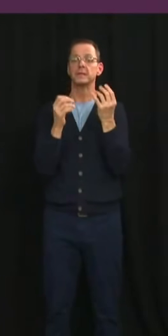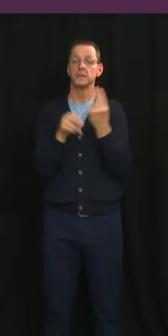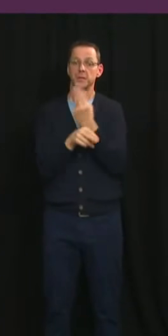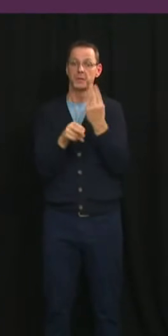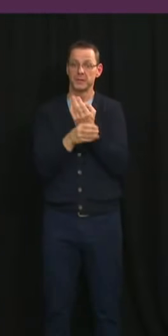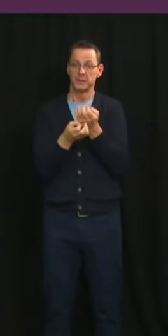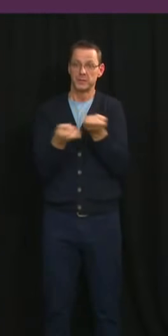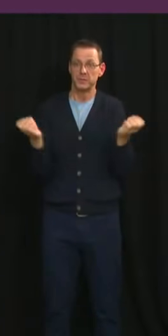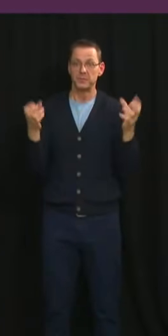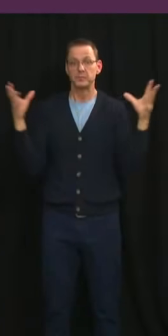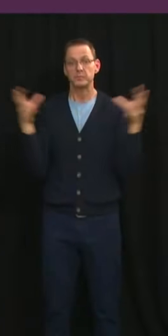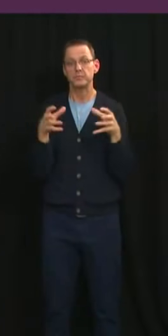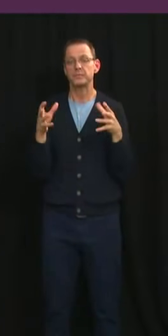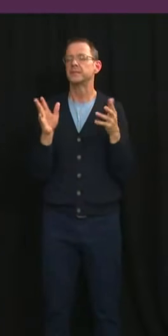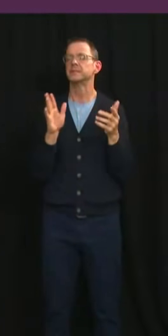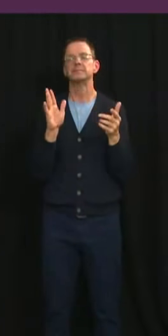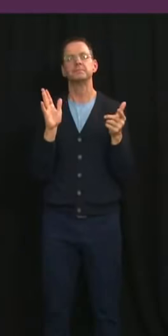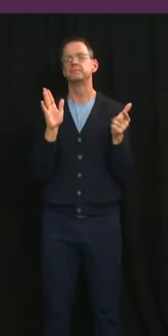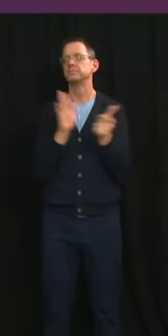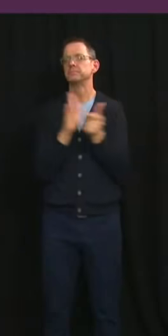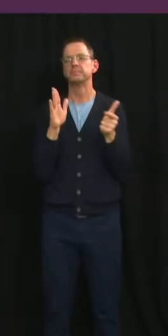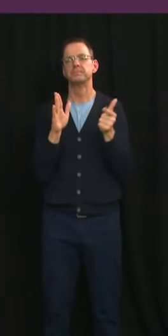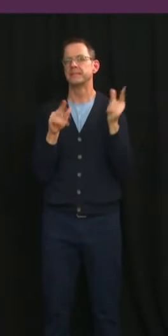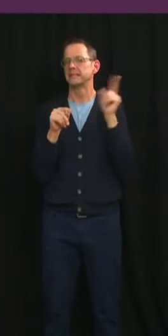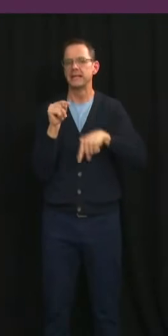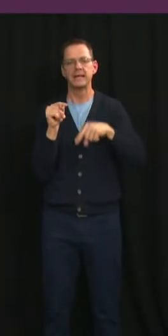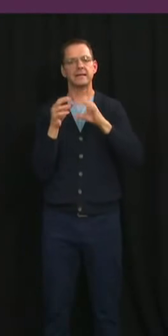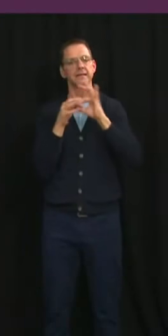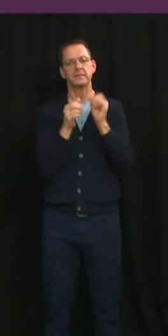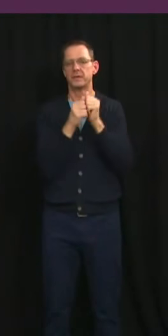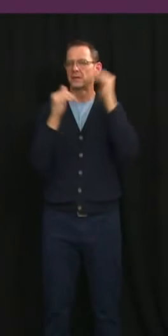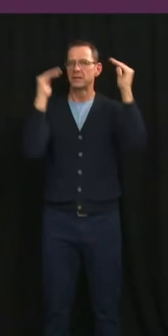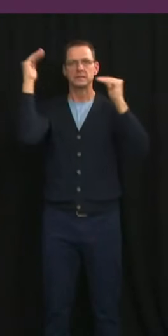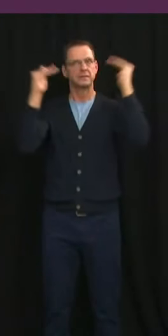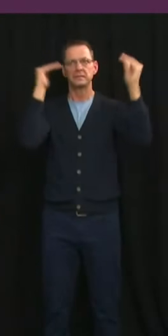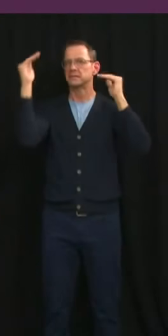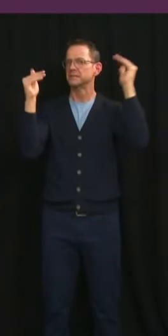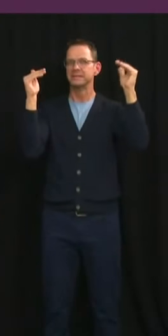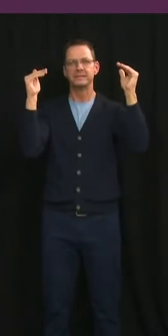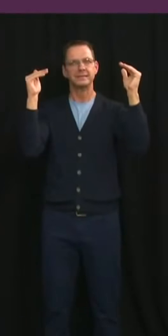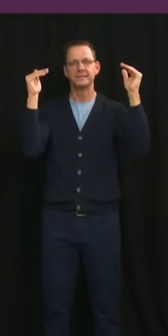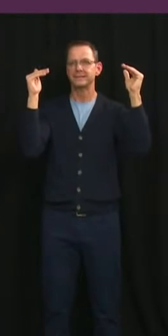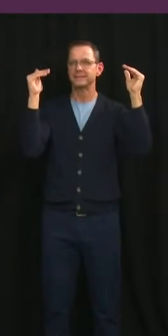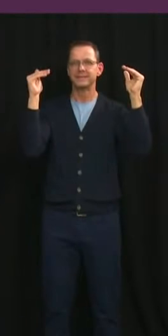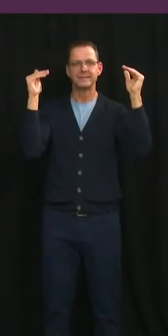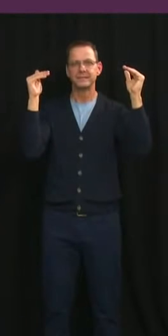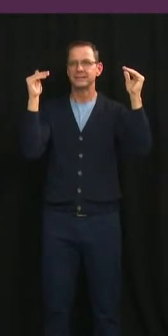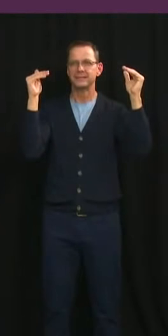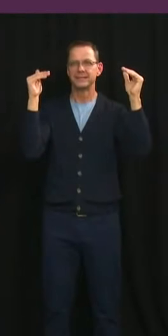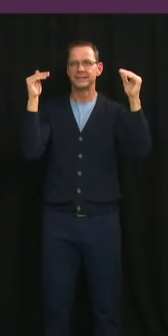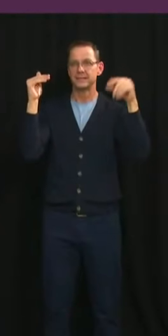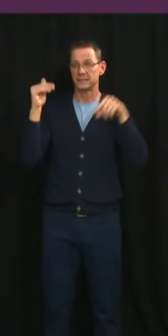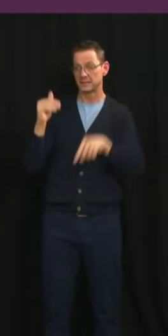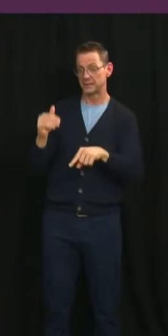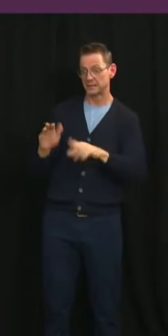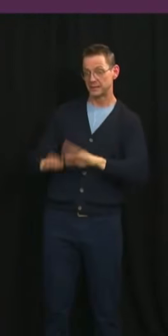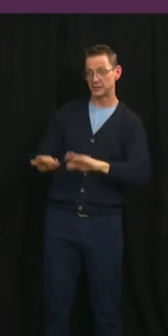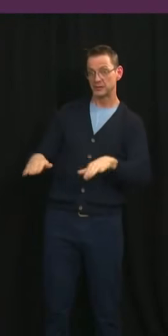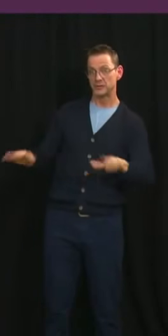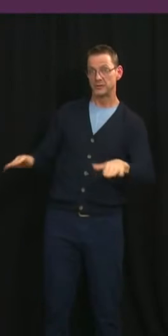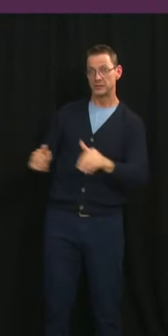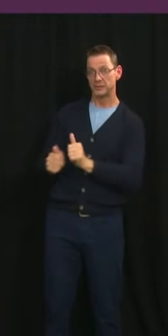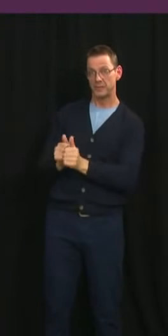for children's sports and recreation activities remain largely the same as they are right now. The one change is that